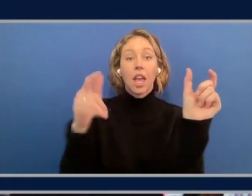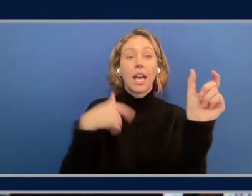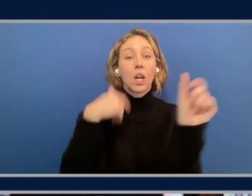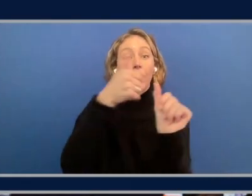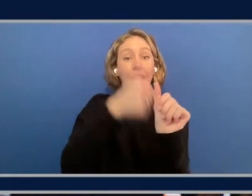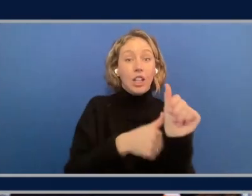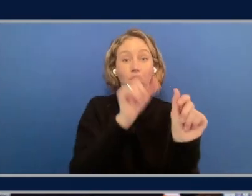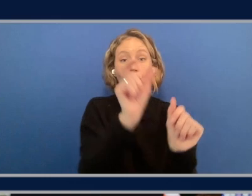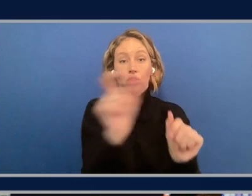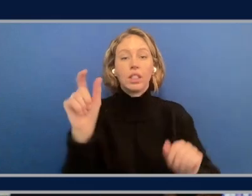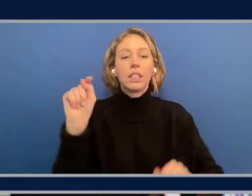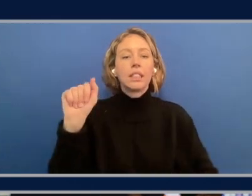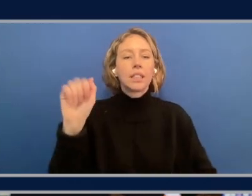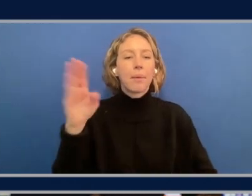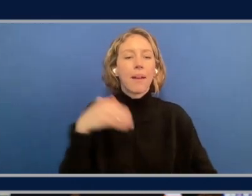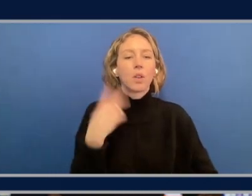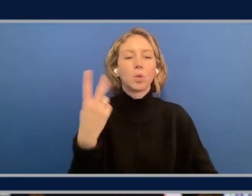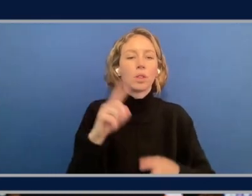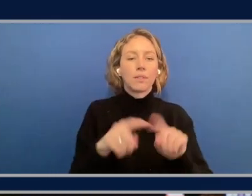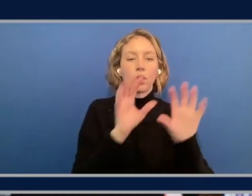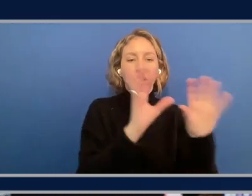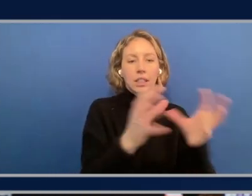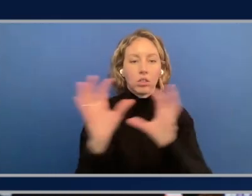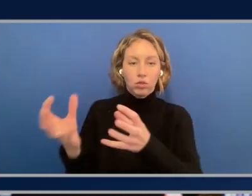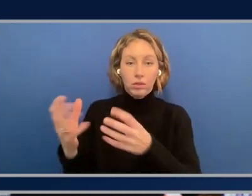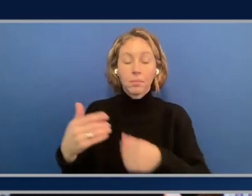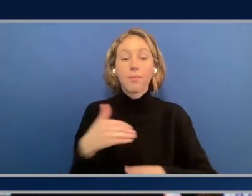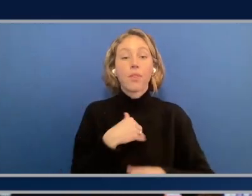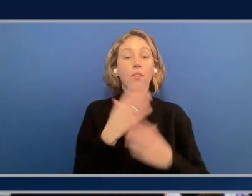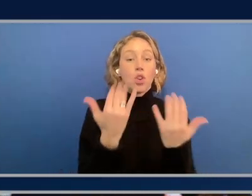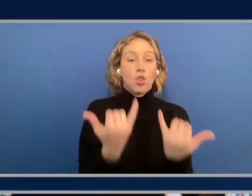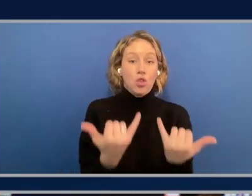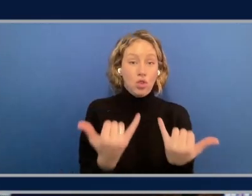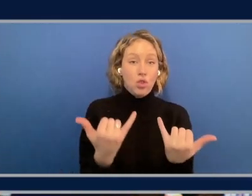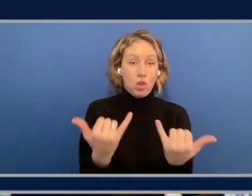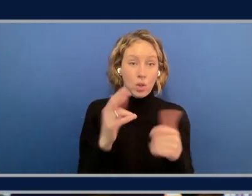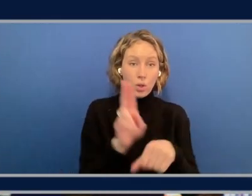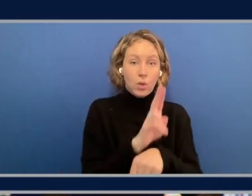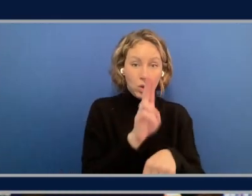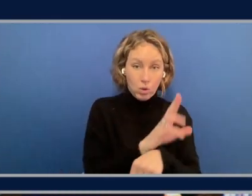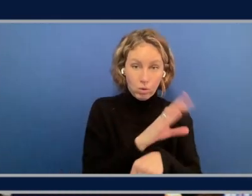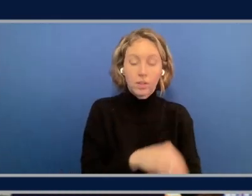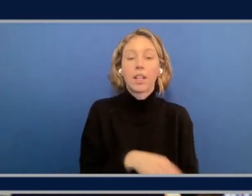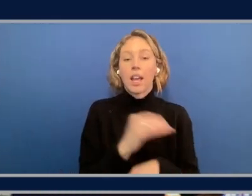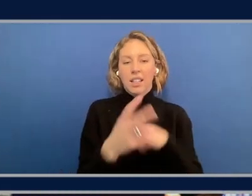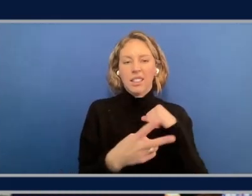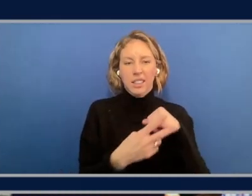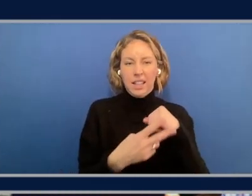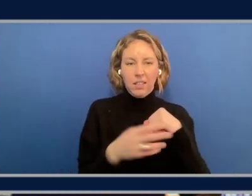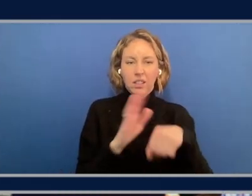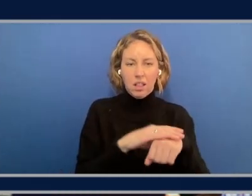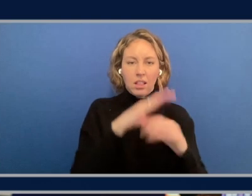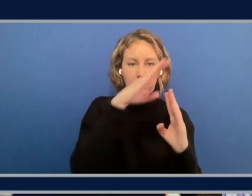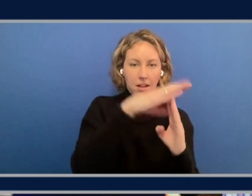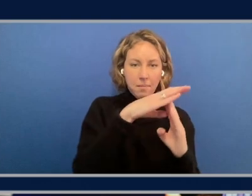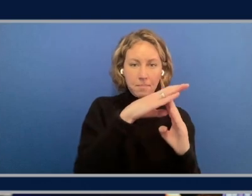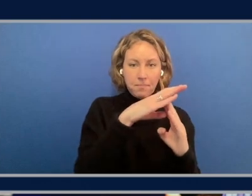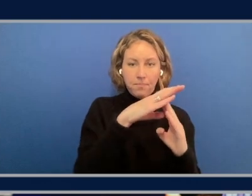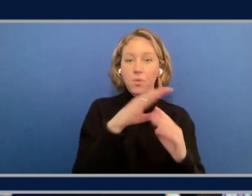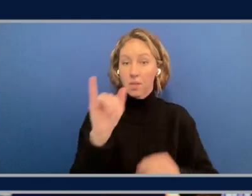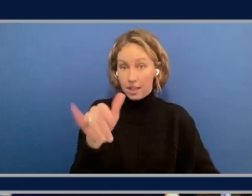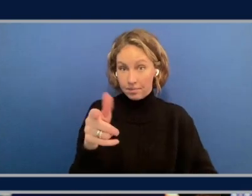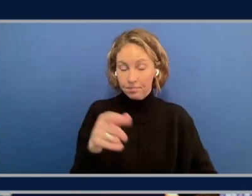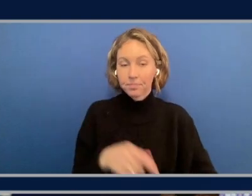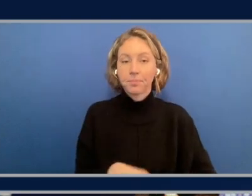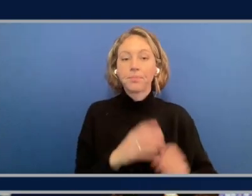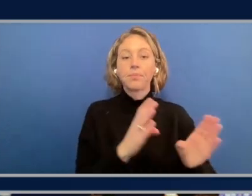two sections. So you have the current usage and savings section here on the top. So that's here.